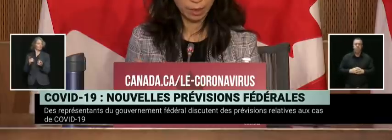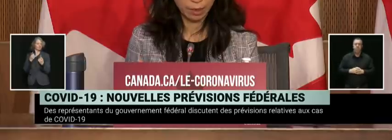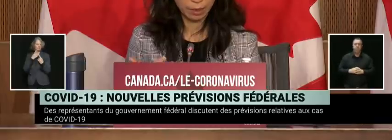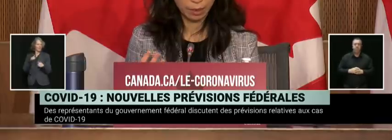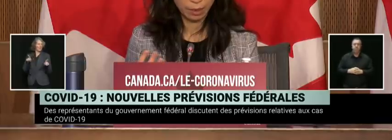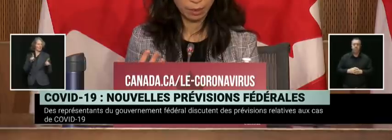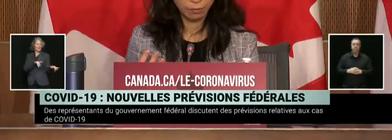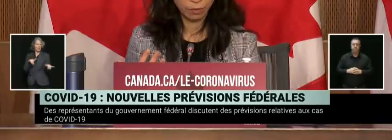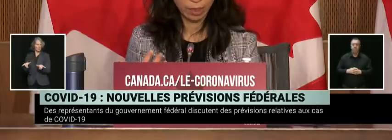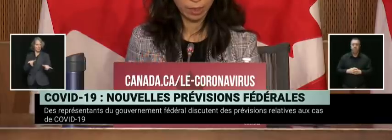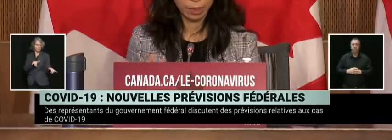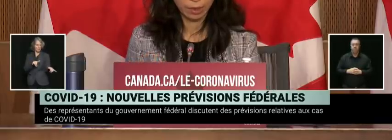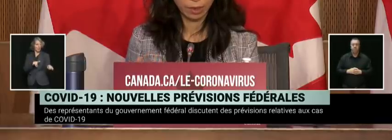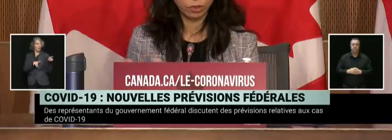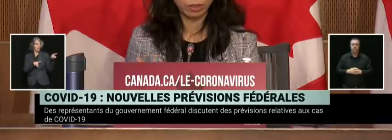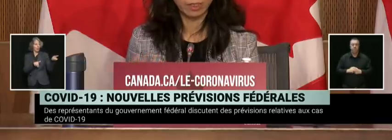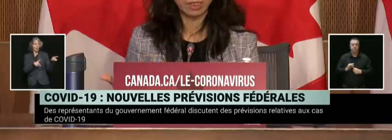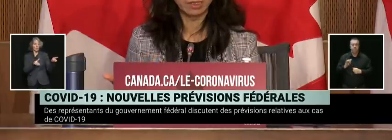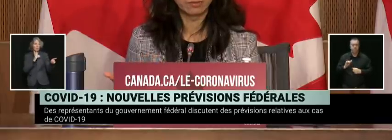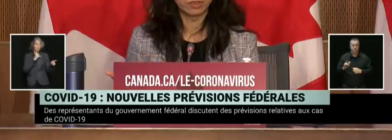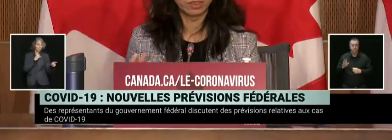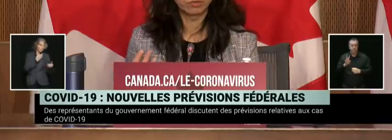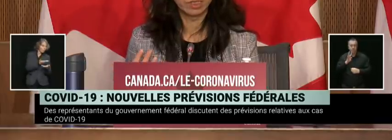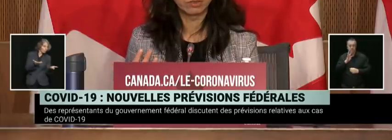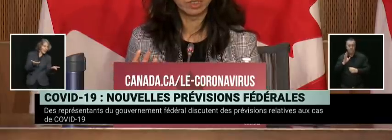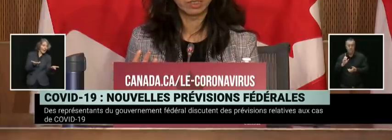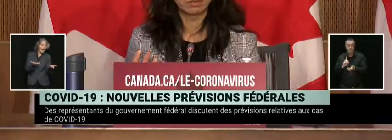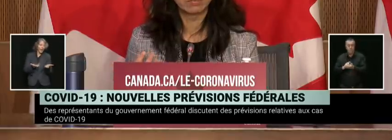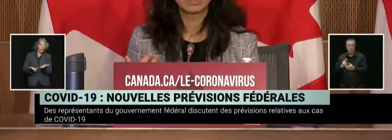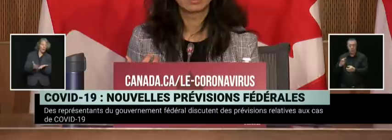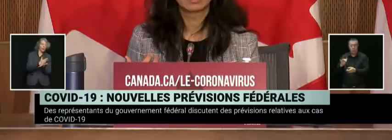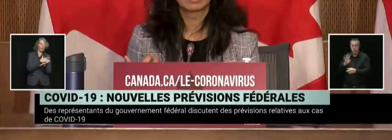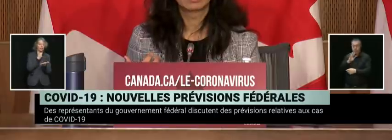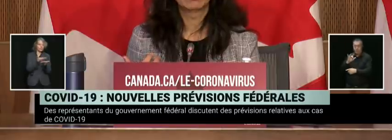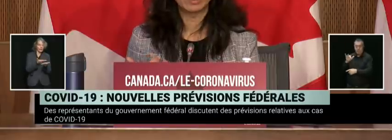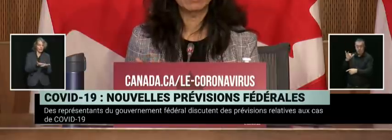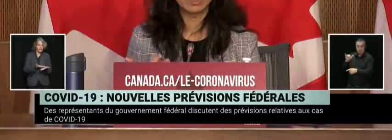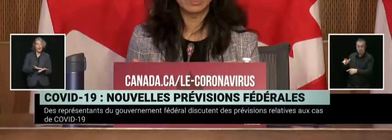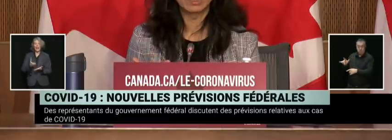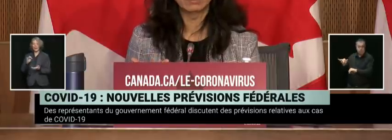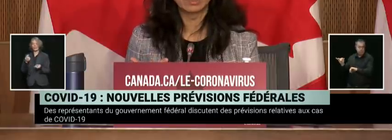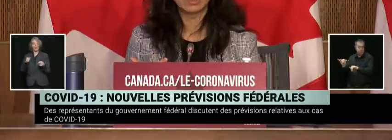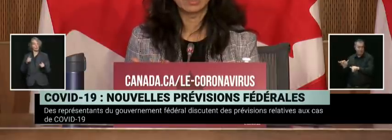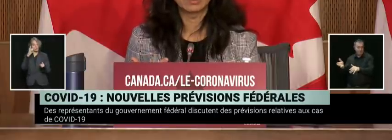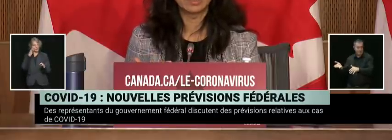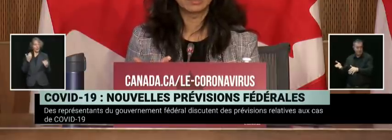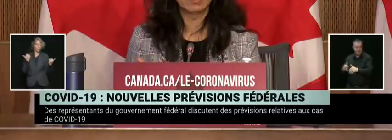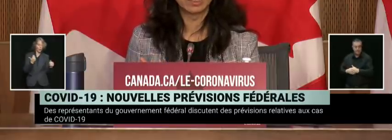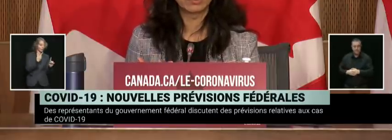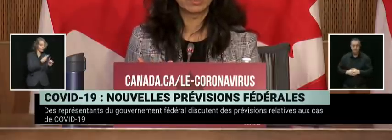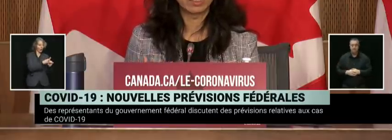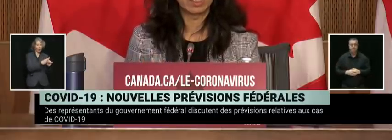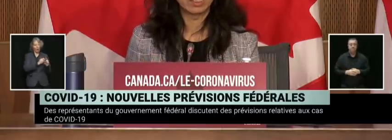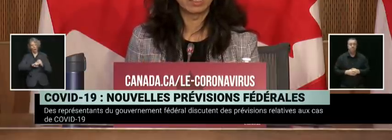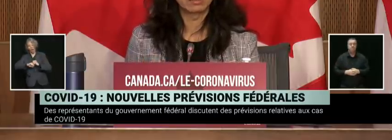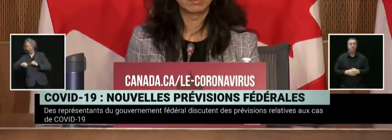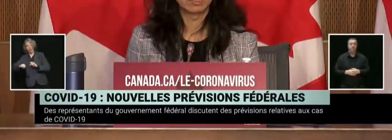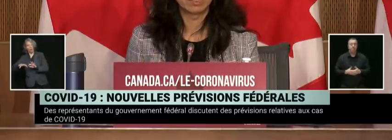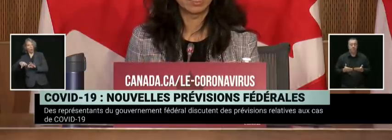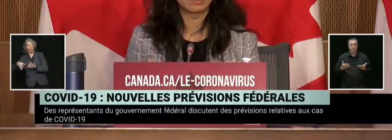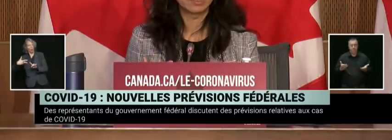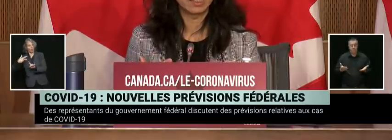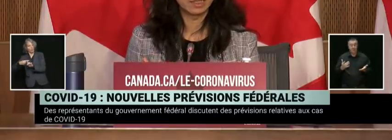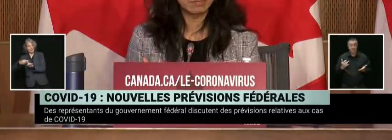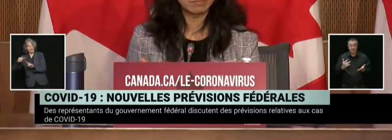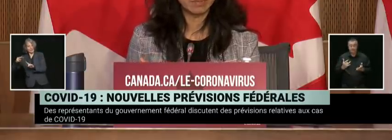collecting data for any extension of that interval is really critical. The bottom line, though, is as the experts